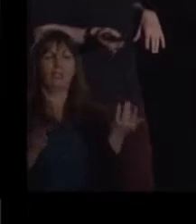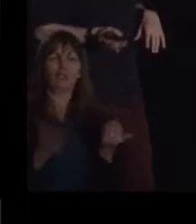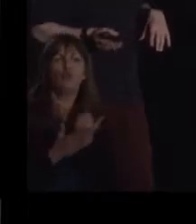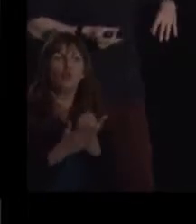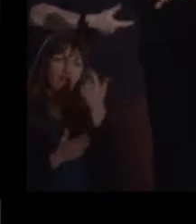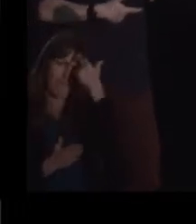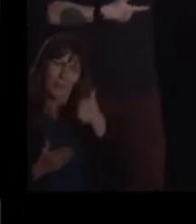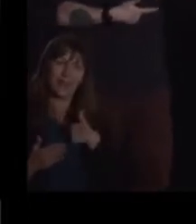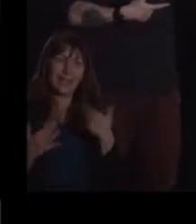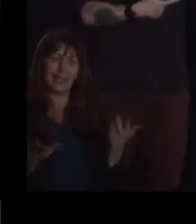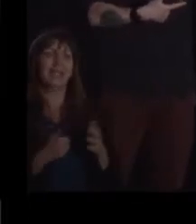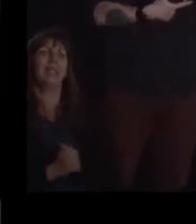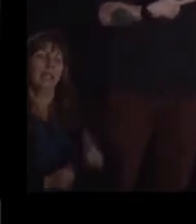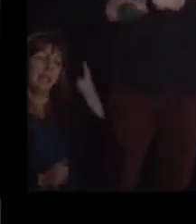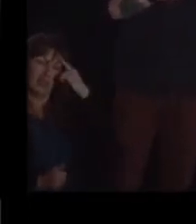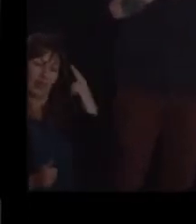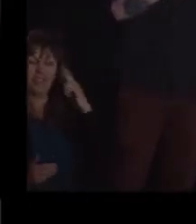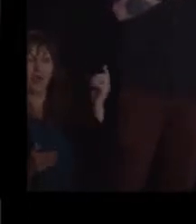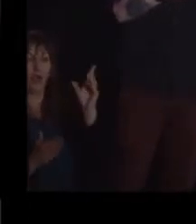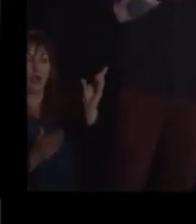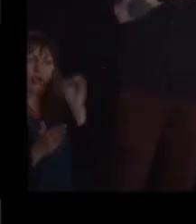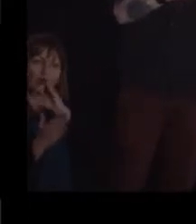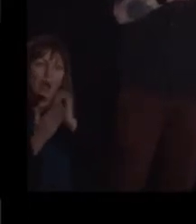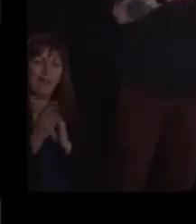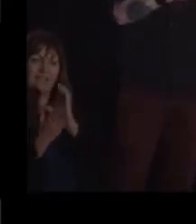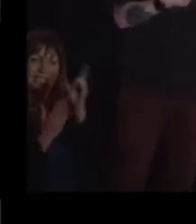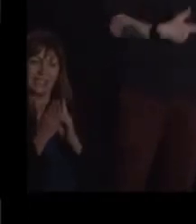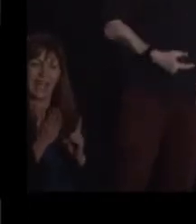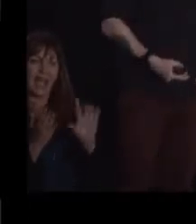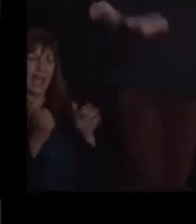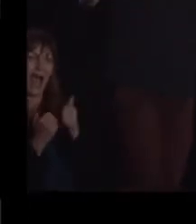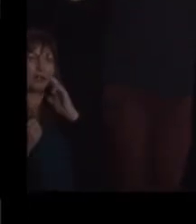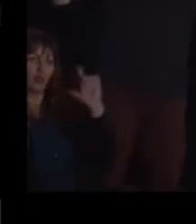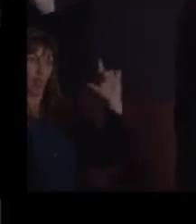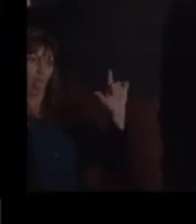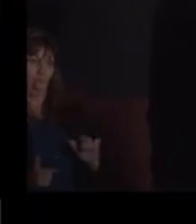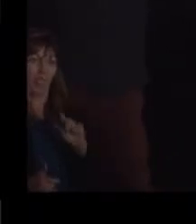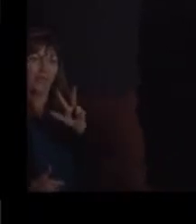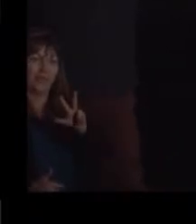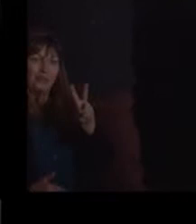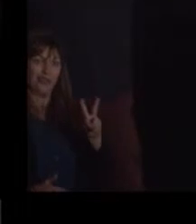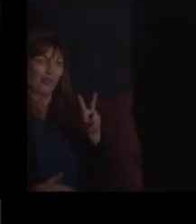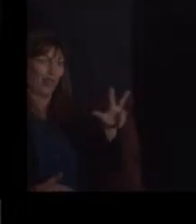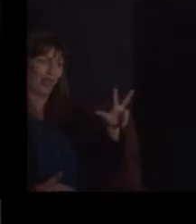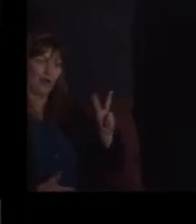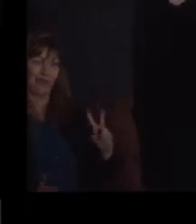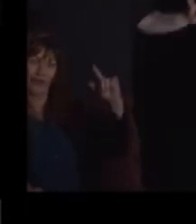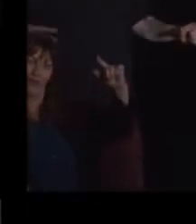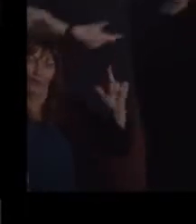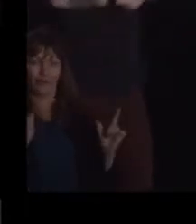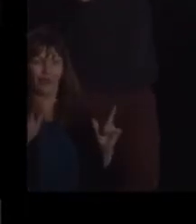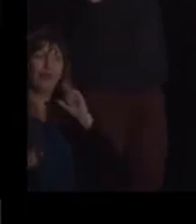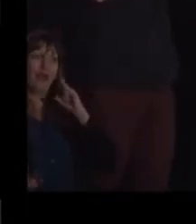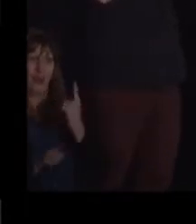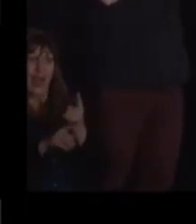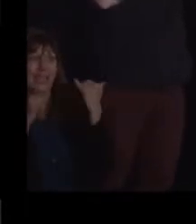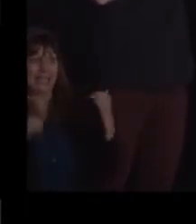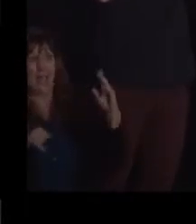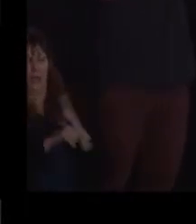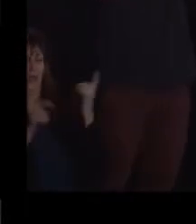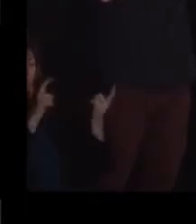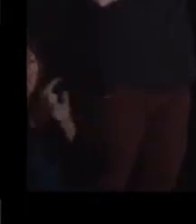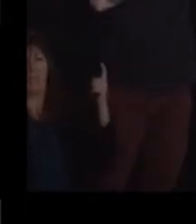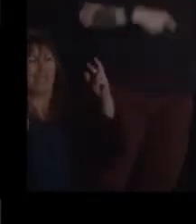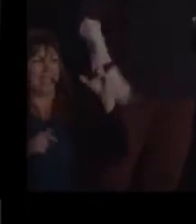minimalist graphic design, because how do you scale this stuff down to 32 by 32? You know, in the age of we're using massive retina displays, it's really nice.